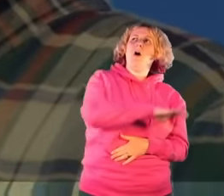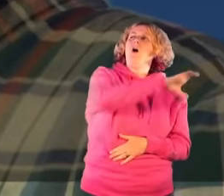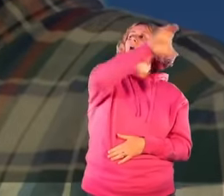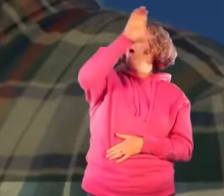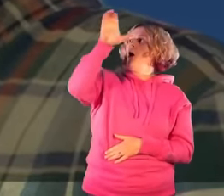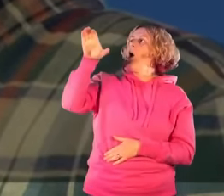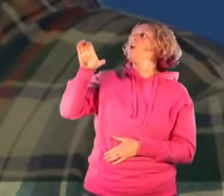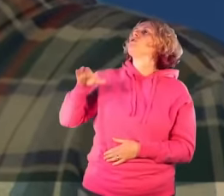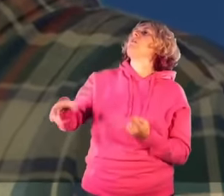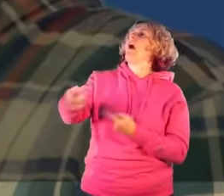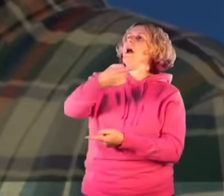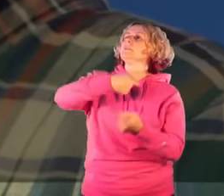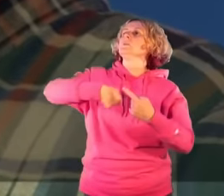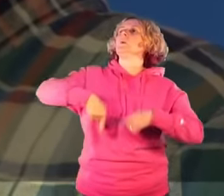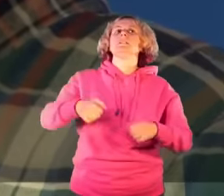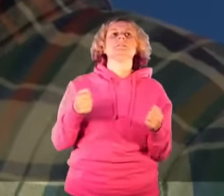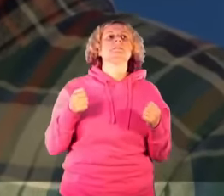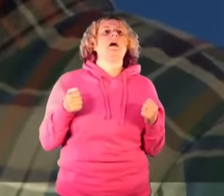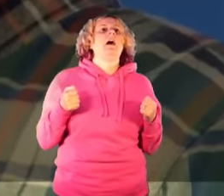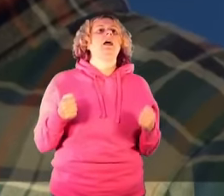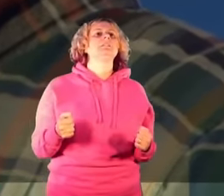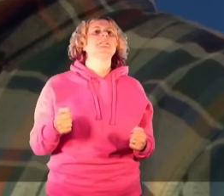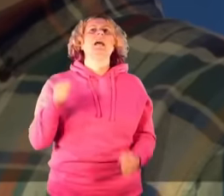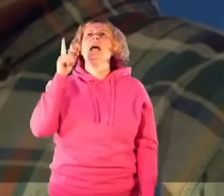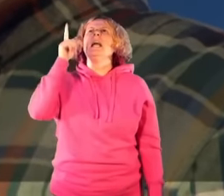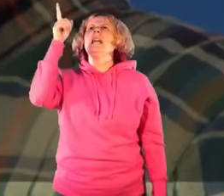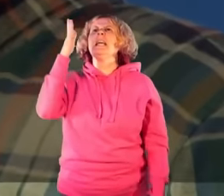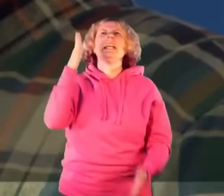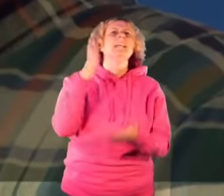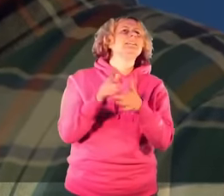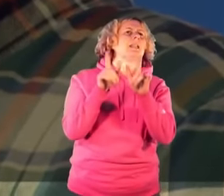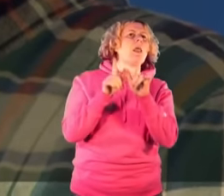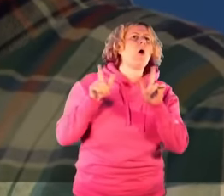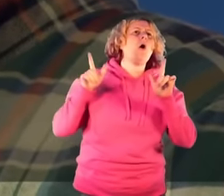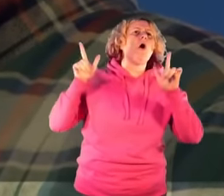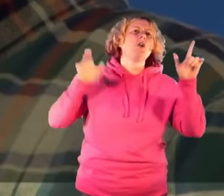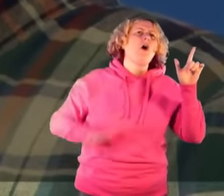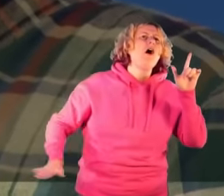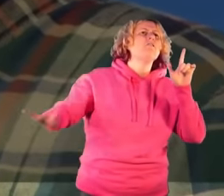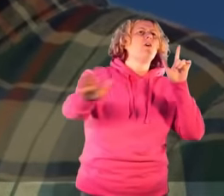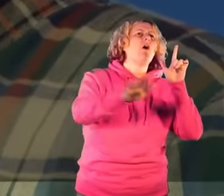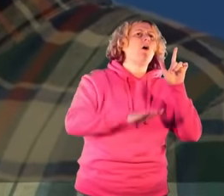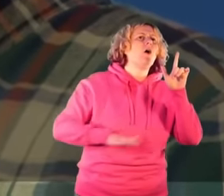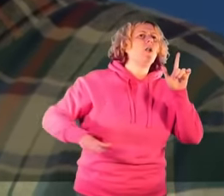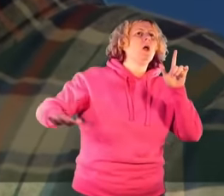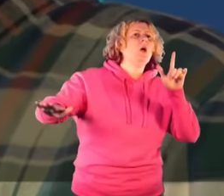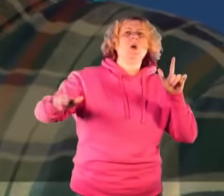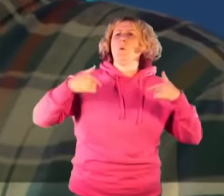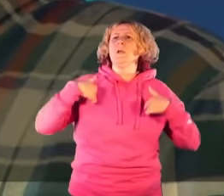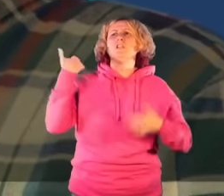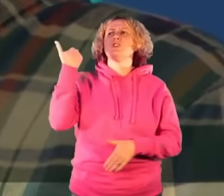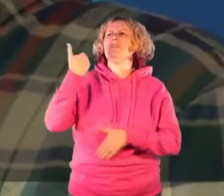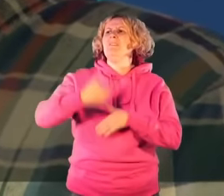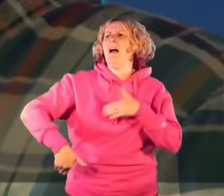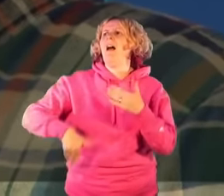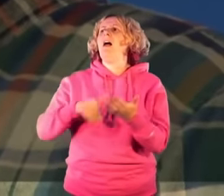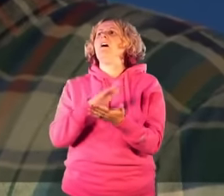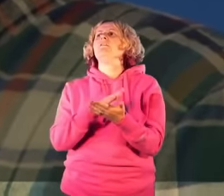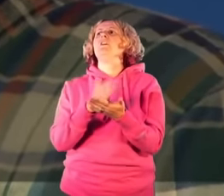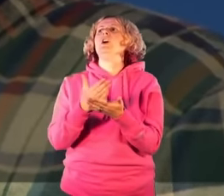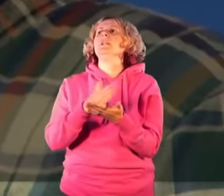grace, on Christ we stand. He's Lord of all, we